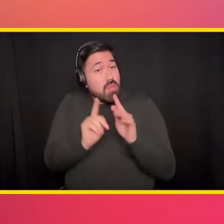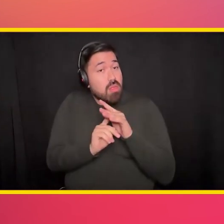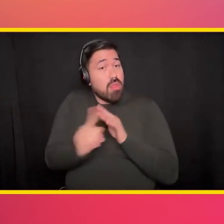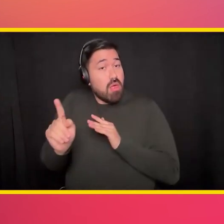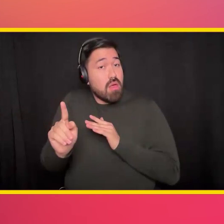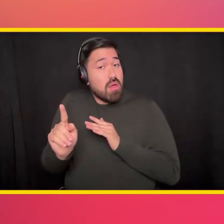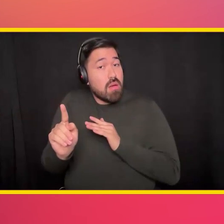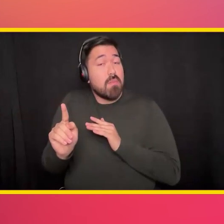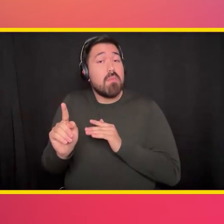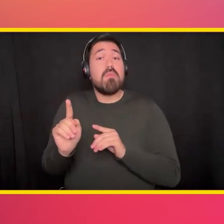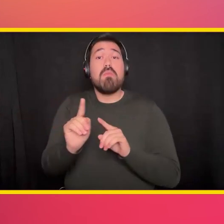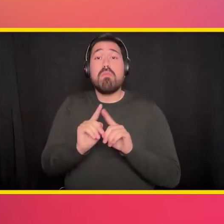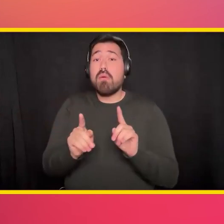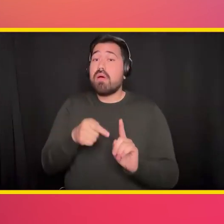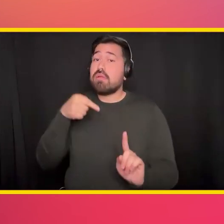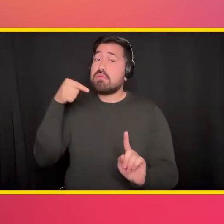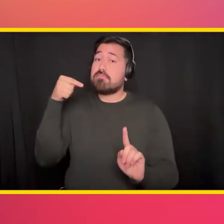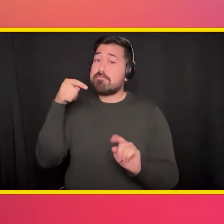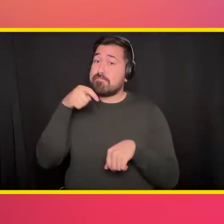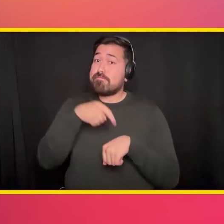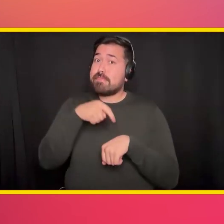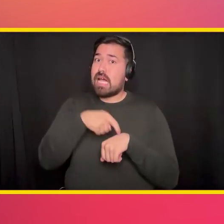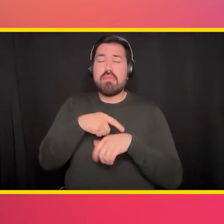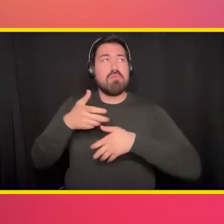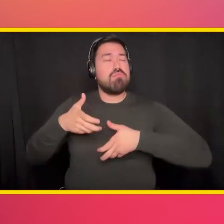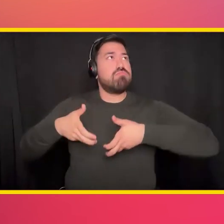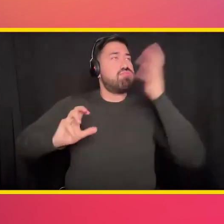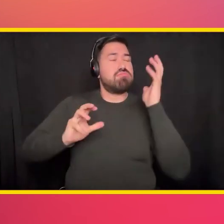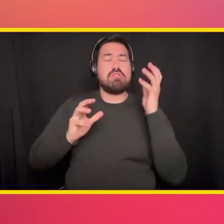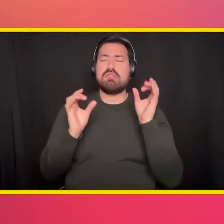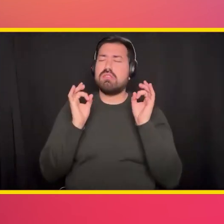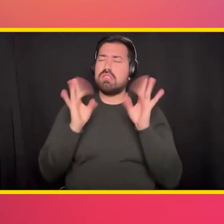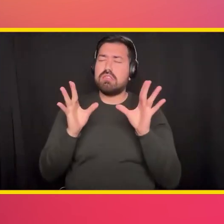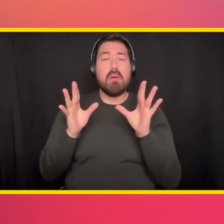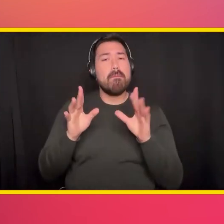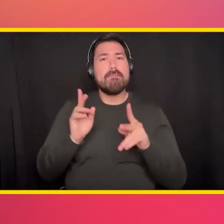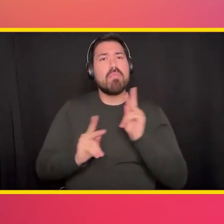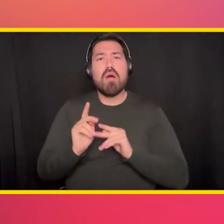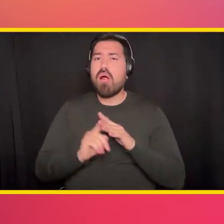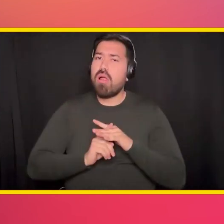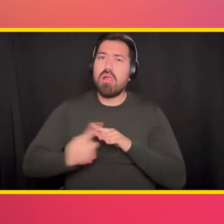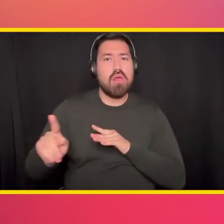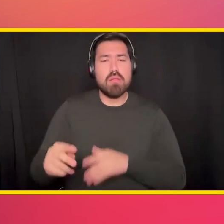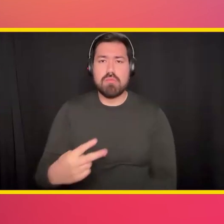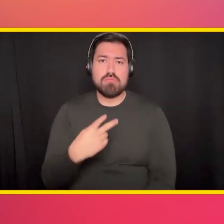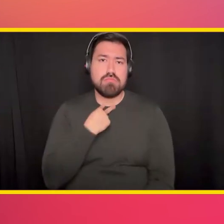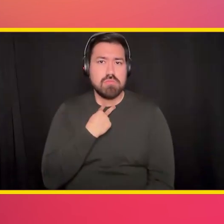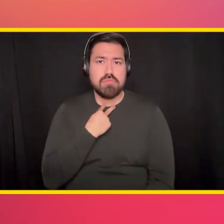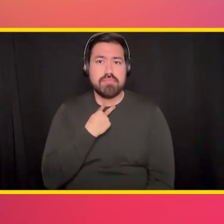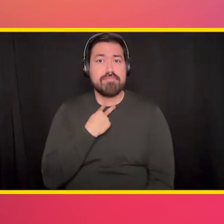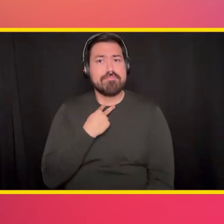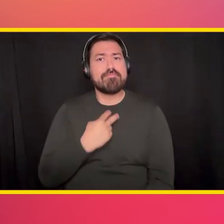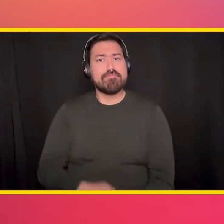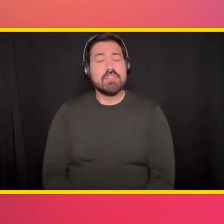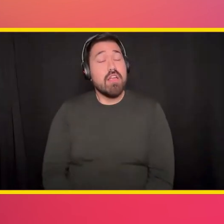the time it became horrific, people could not flee anymore. And they said it was literally like